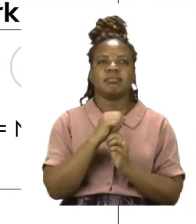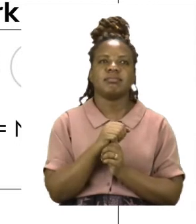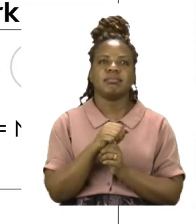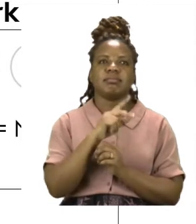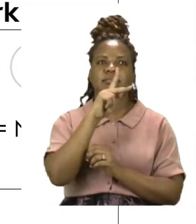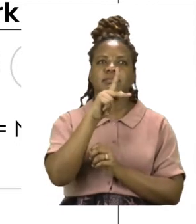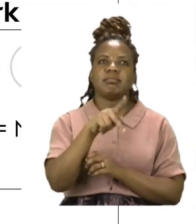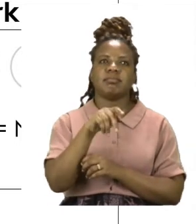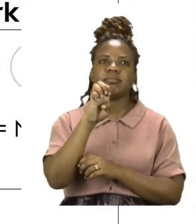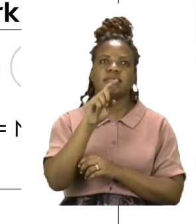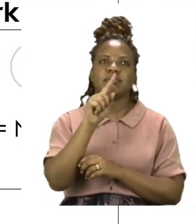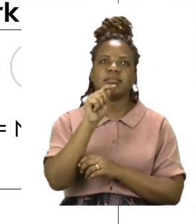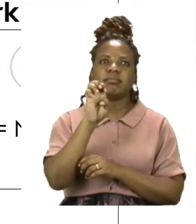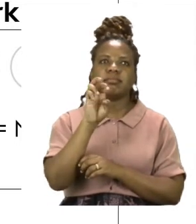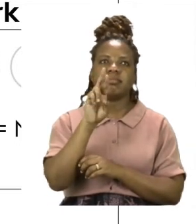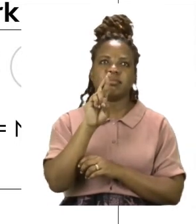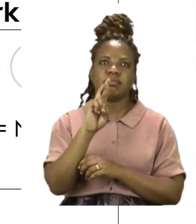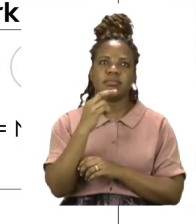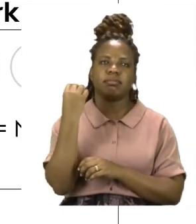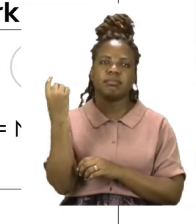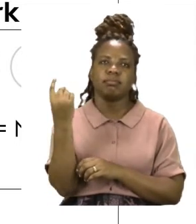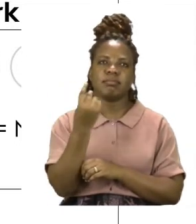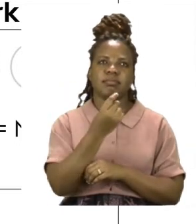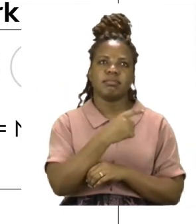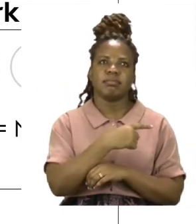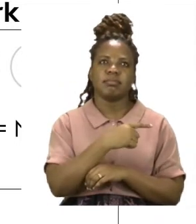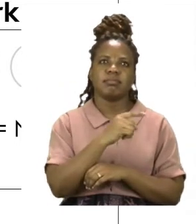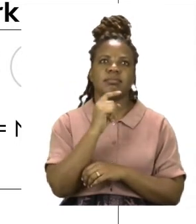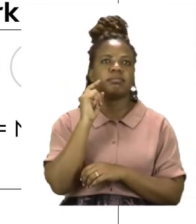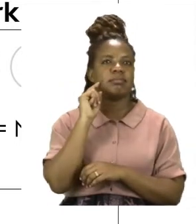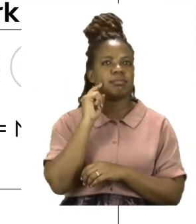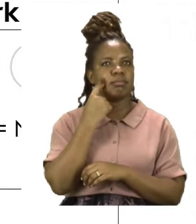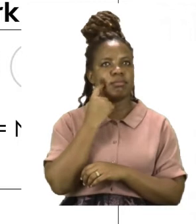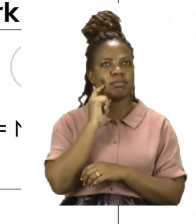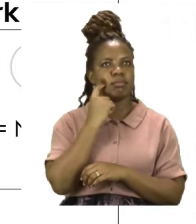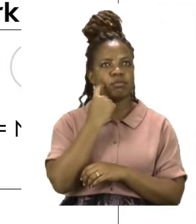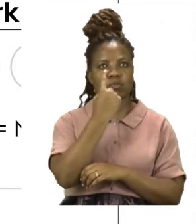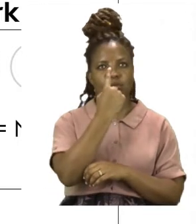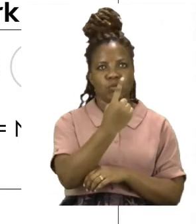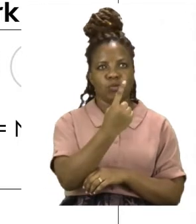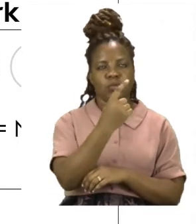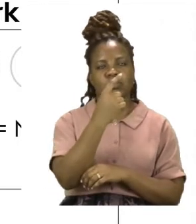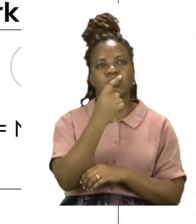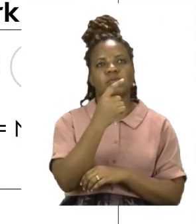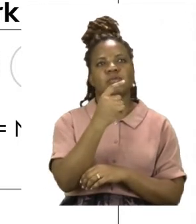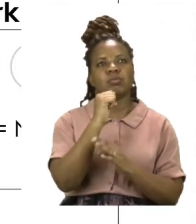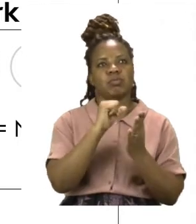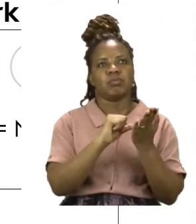2. Number 2 says, Peter buys a sweet for 10